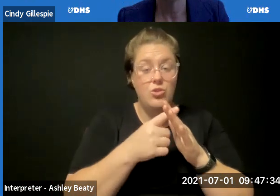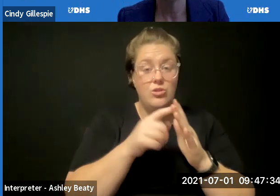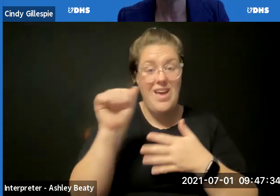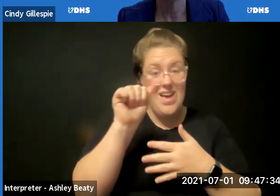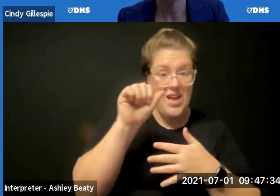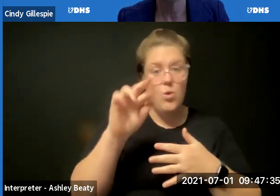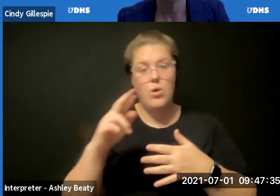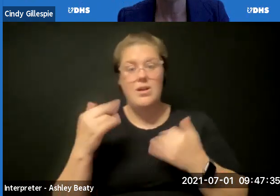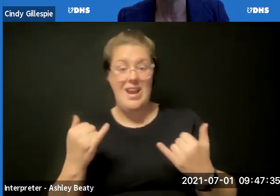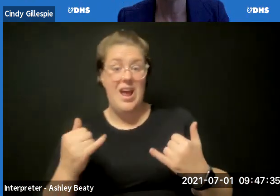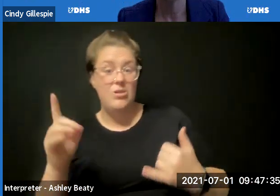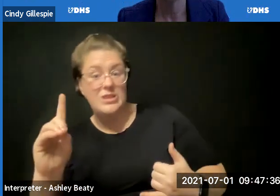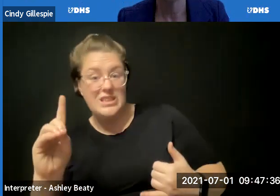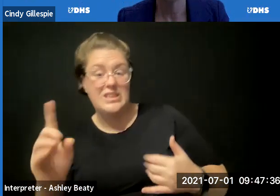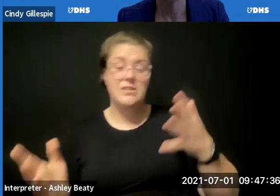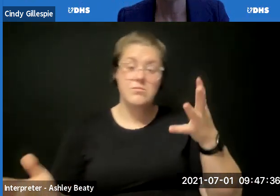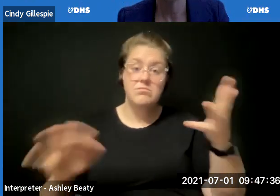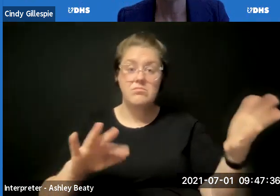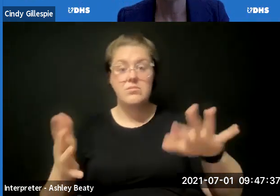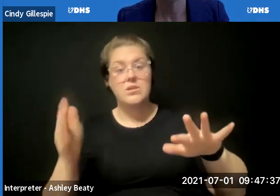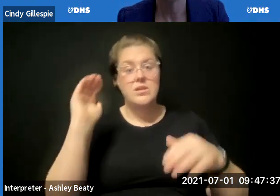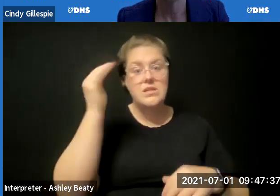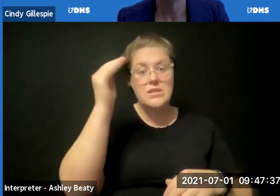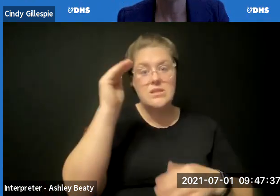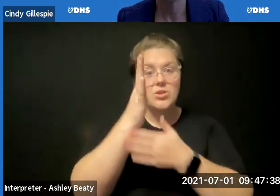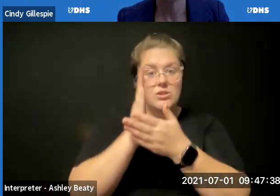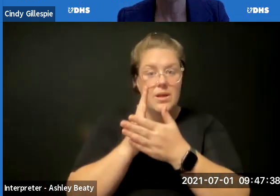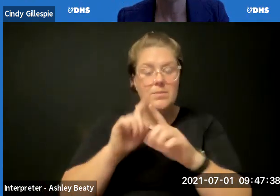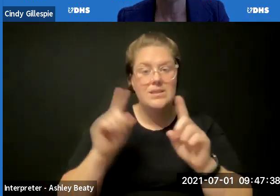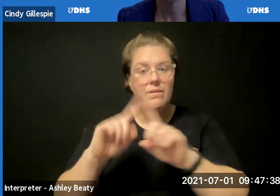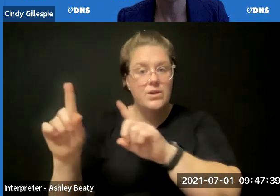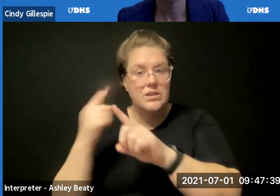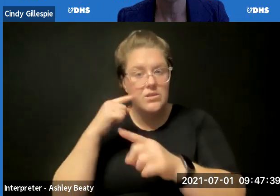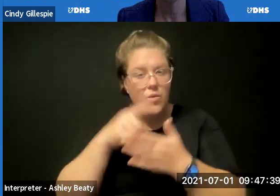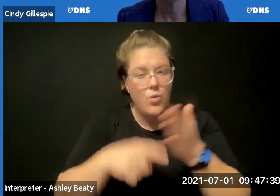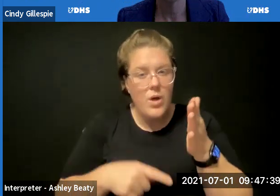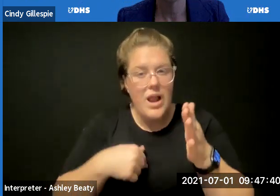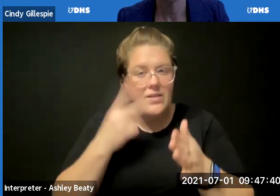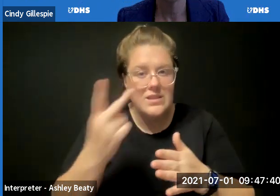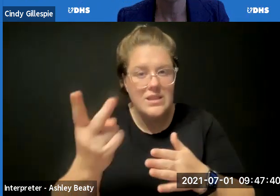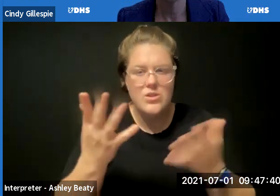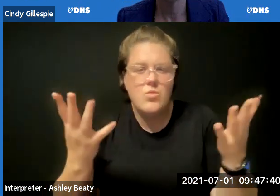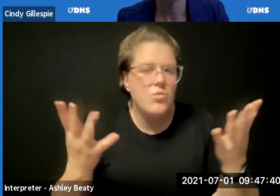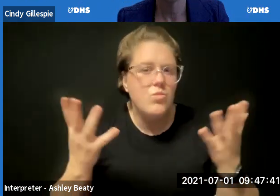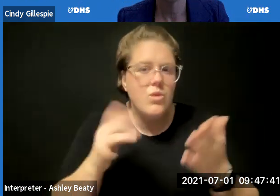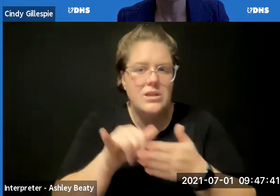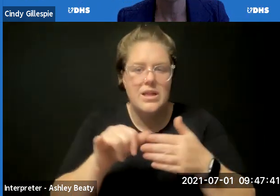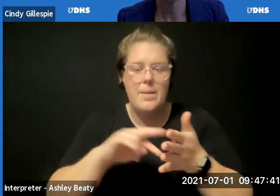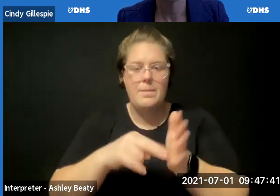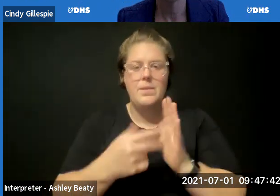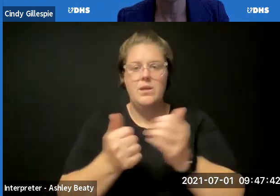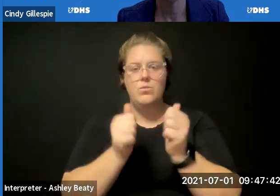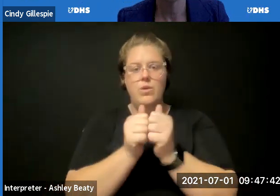there's some differences, at least based on kind of what I've seen and heard. I wonder if you could talk about that in terms of what that means now with this new variant